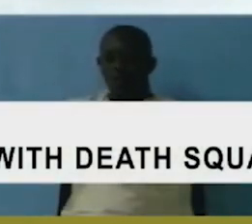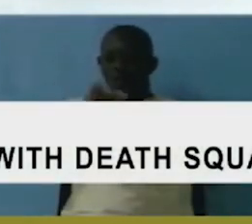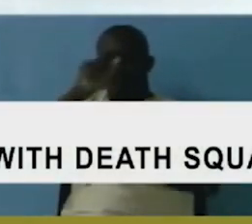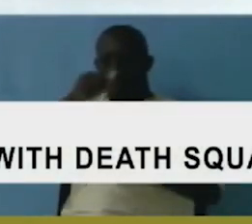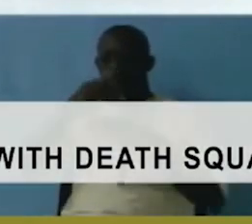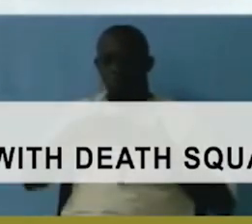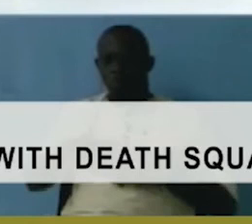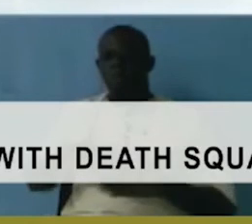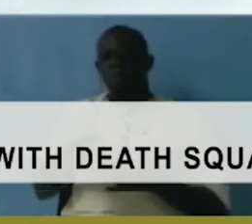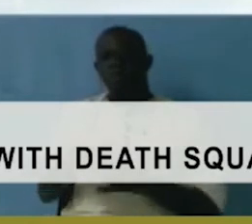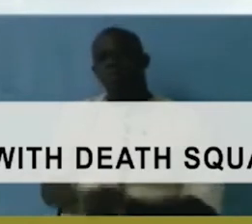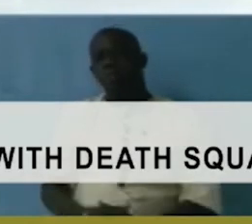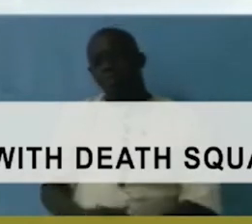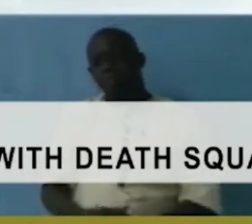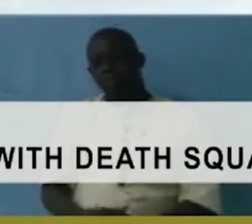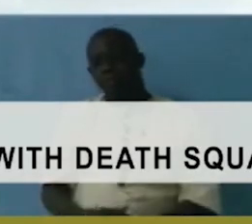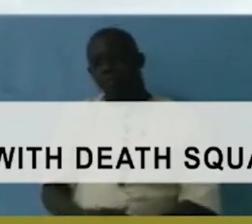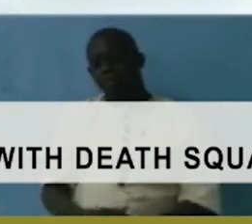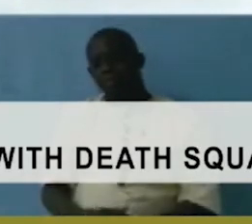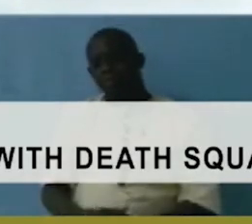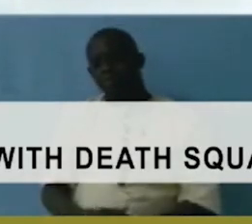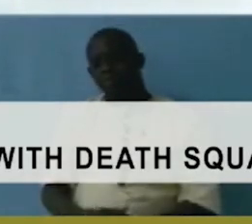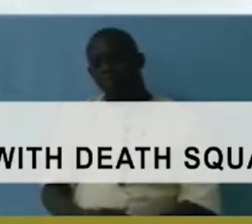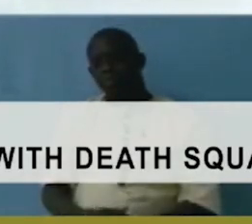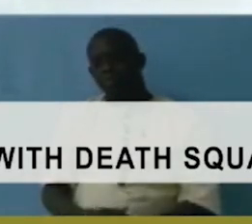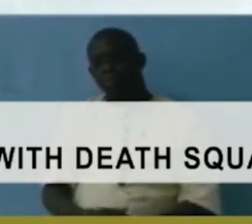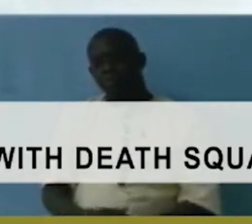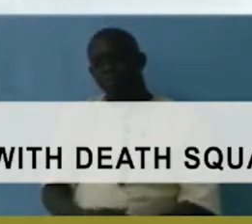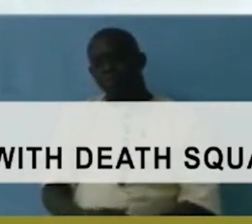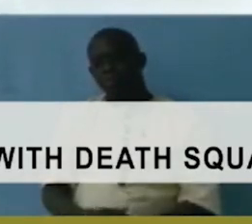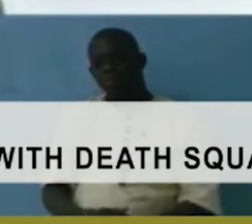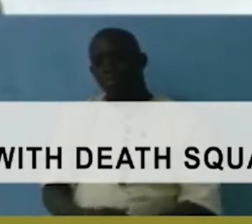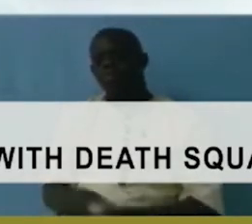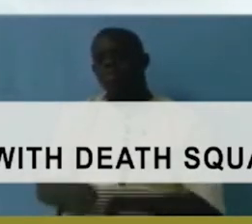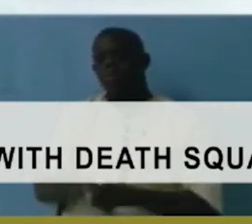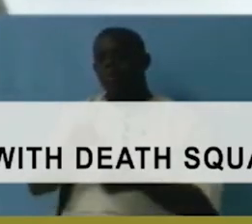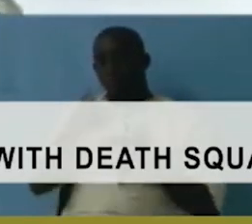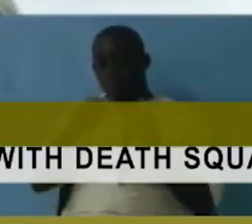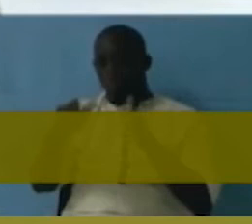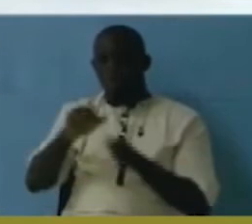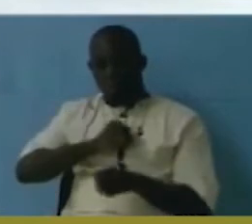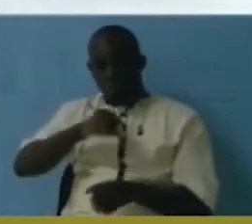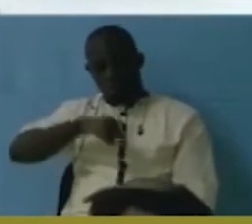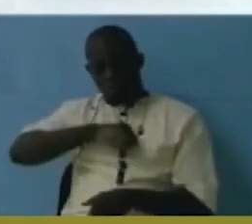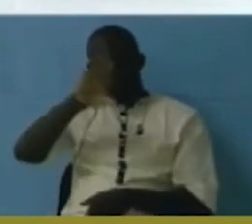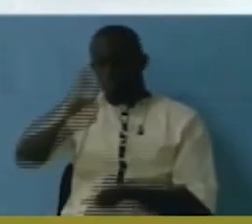Like a mine was done by Korea that lit a nylon plastic bag on this